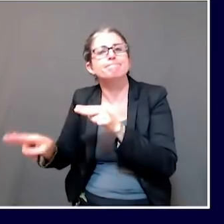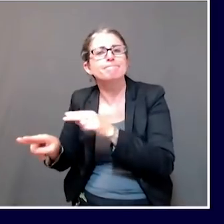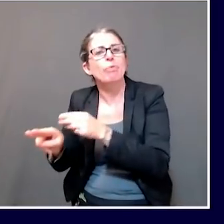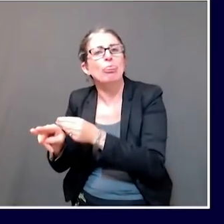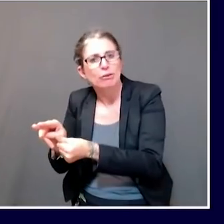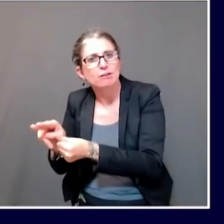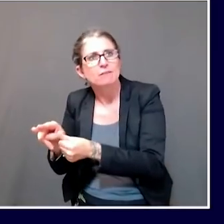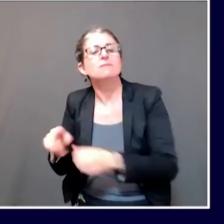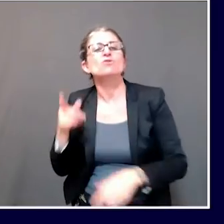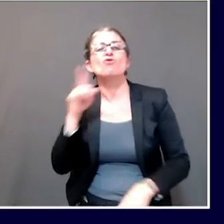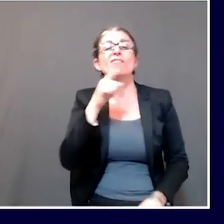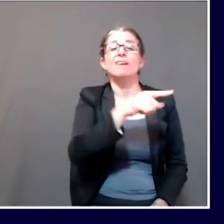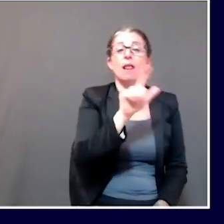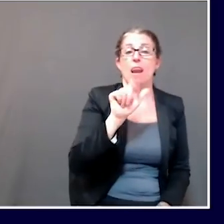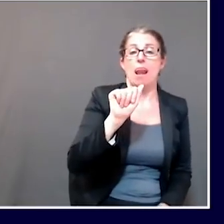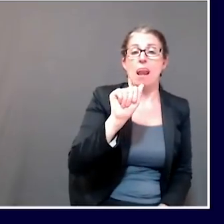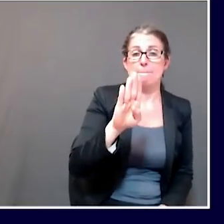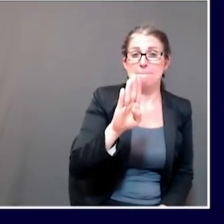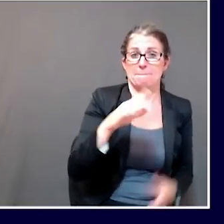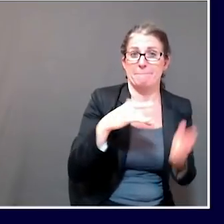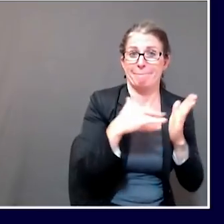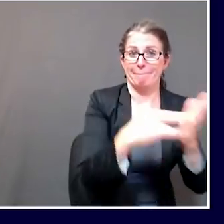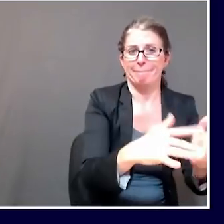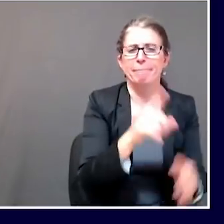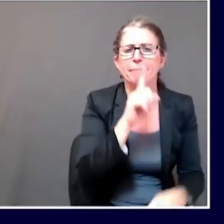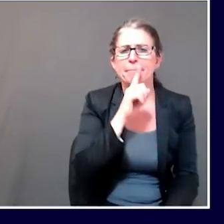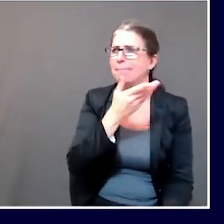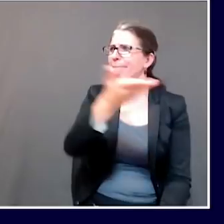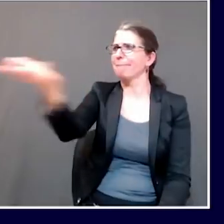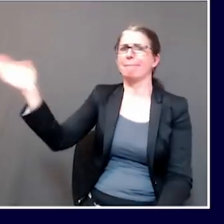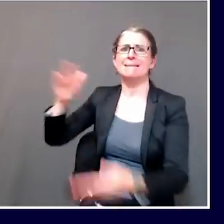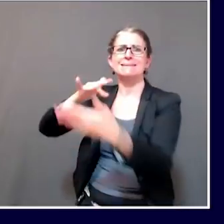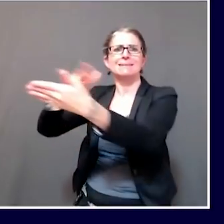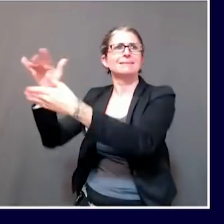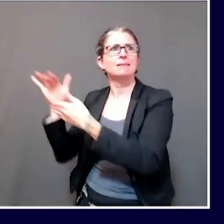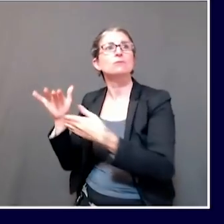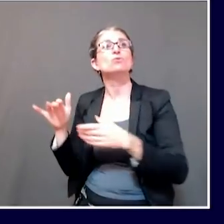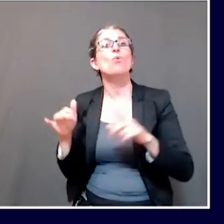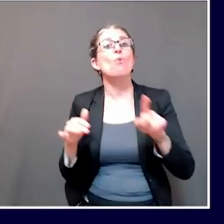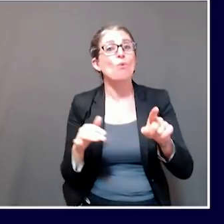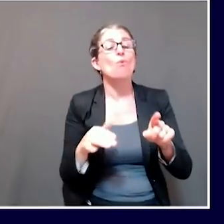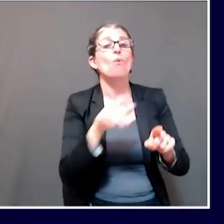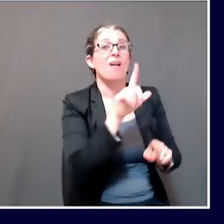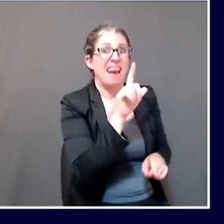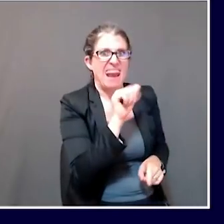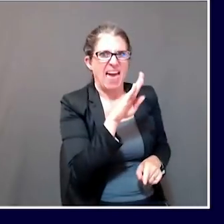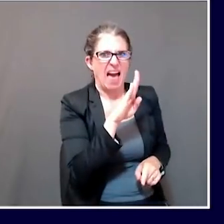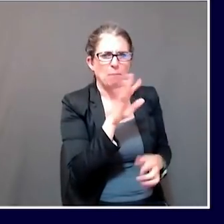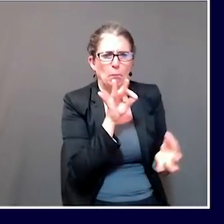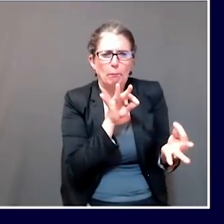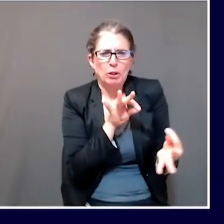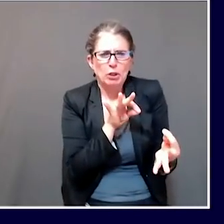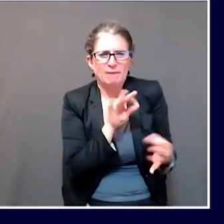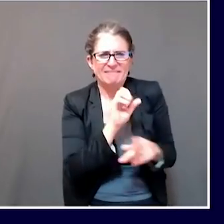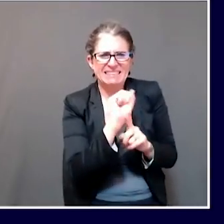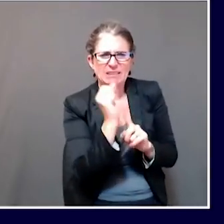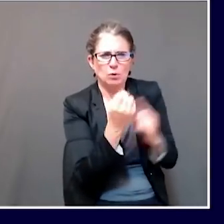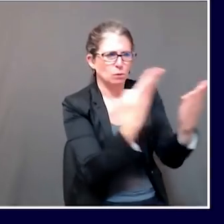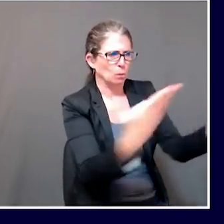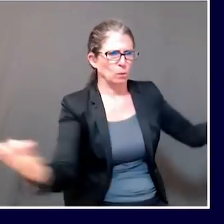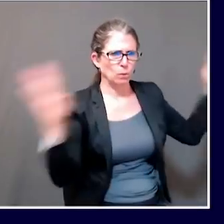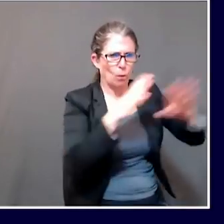do perfect laboratory conditions actually exist. What we also know is that even in those studies that